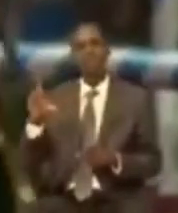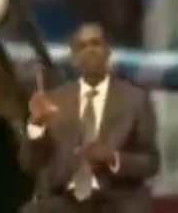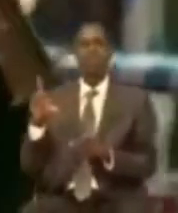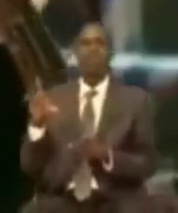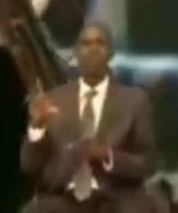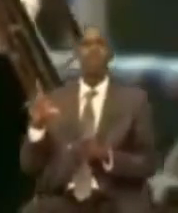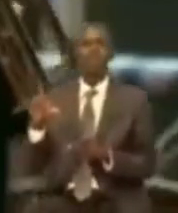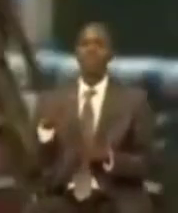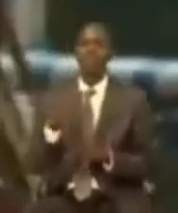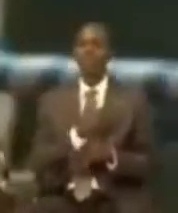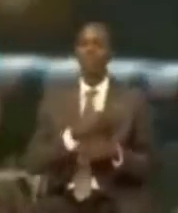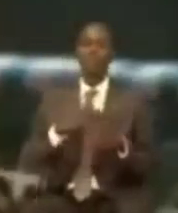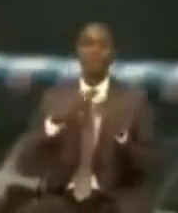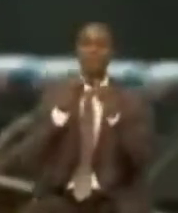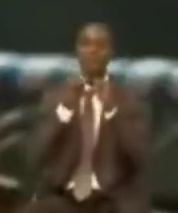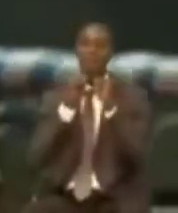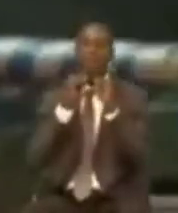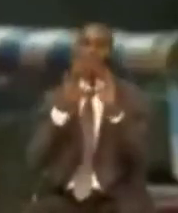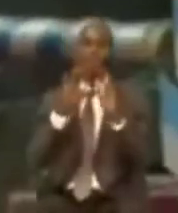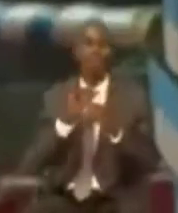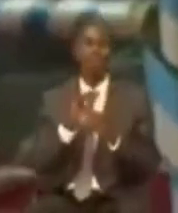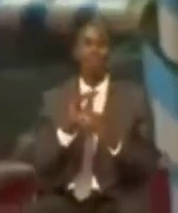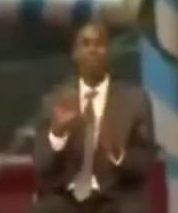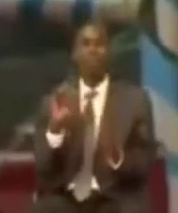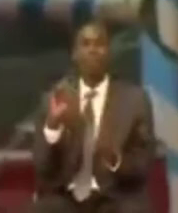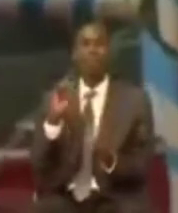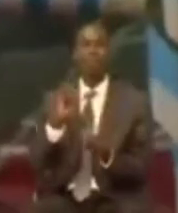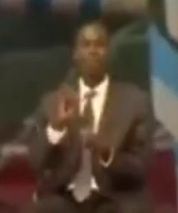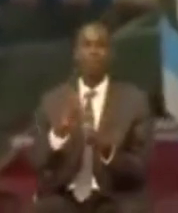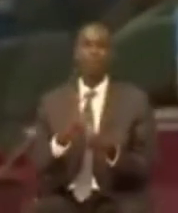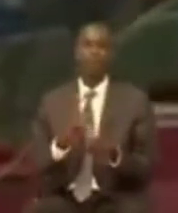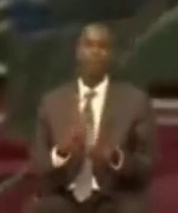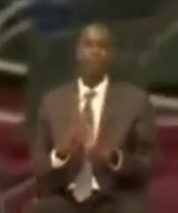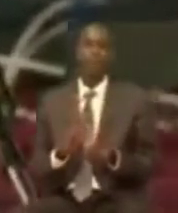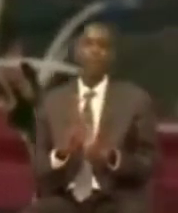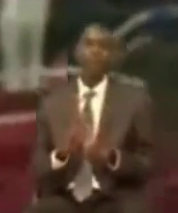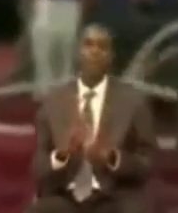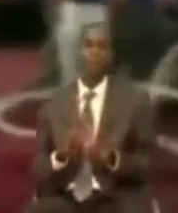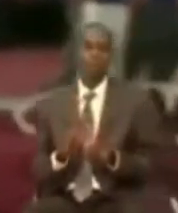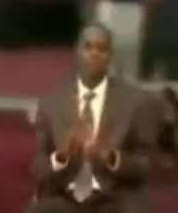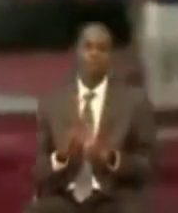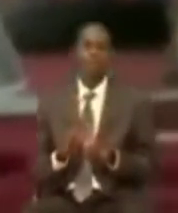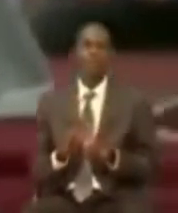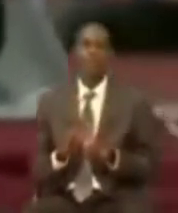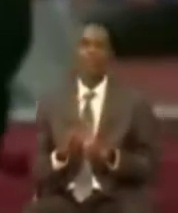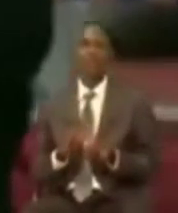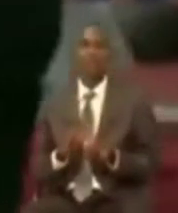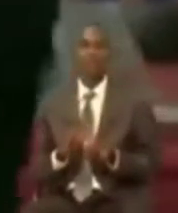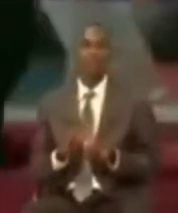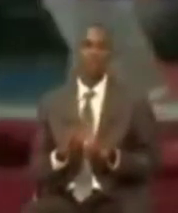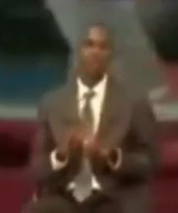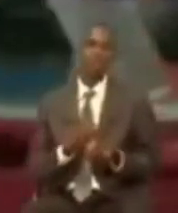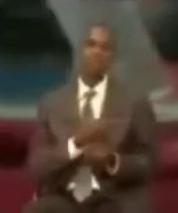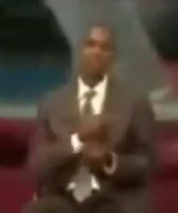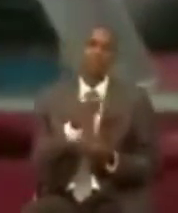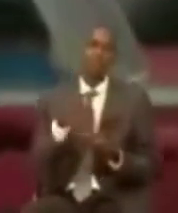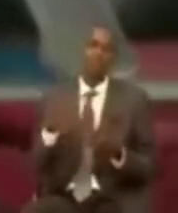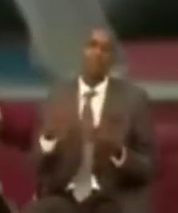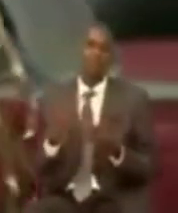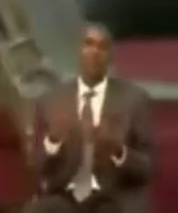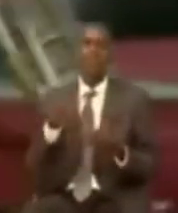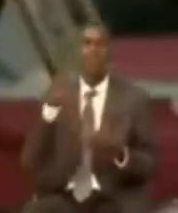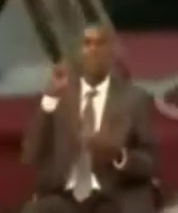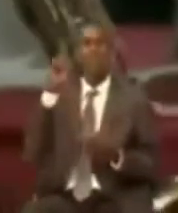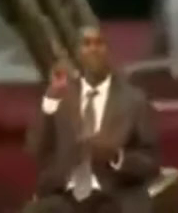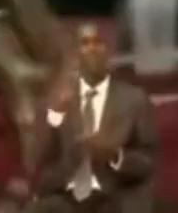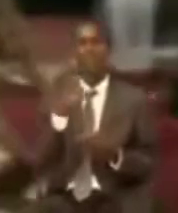share this video, and subscribe. If you're new here, join the family of the Zipped Gist family. Join us, and